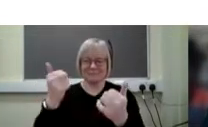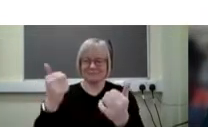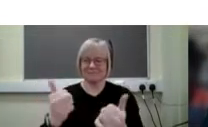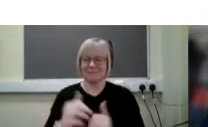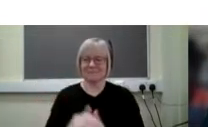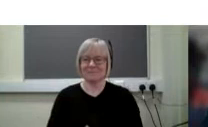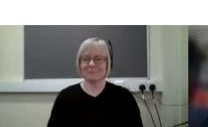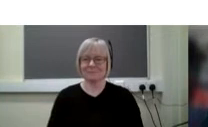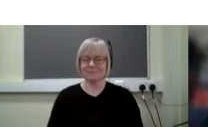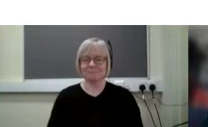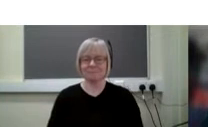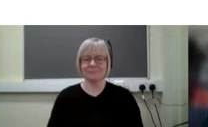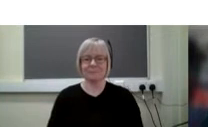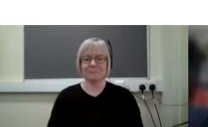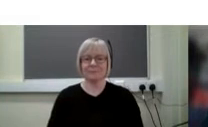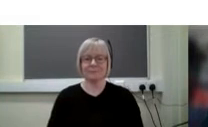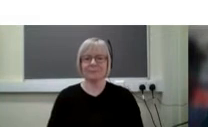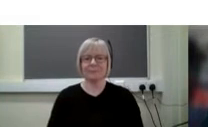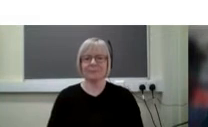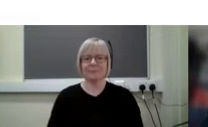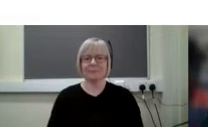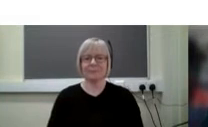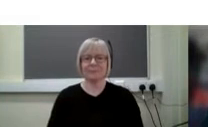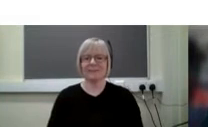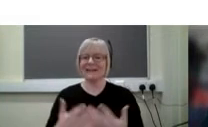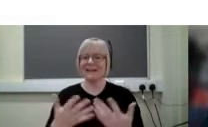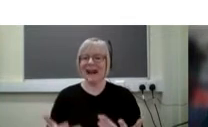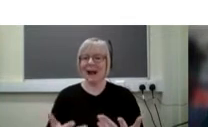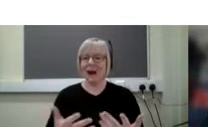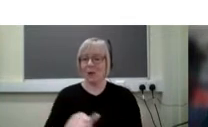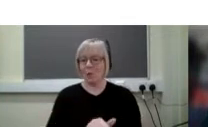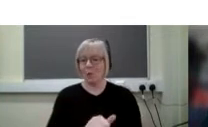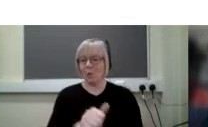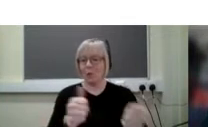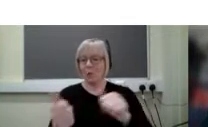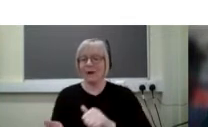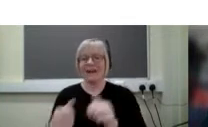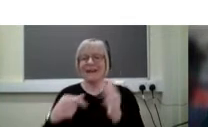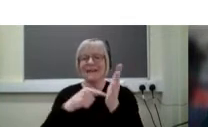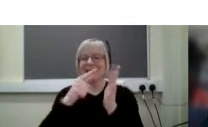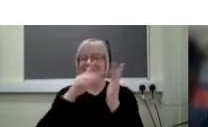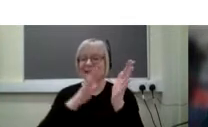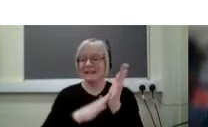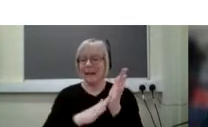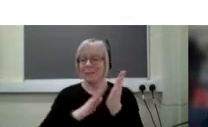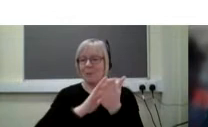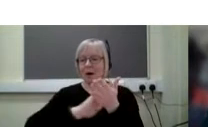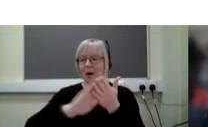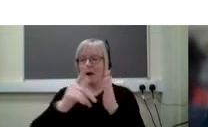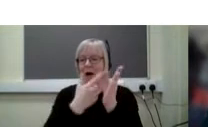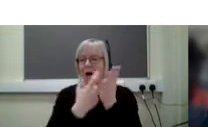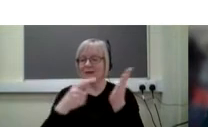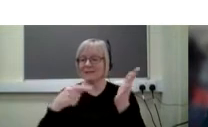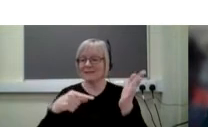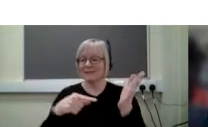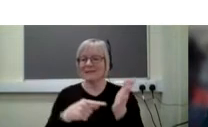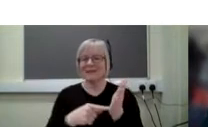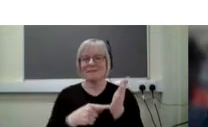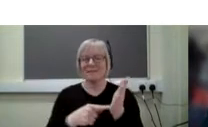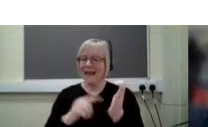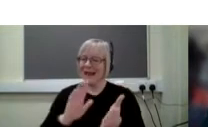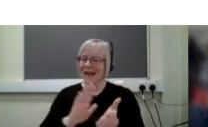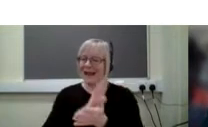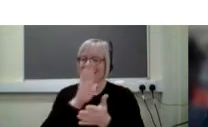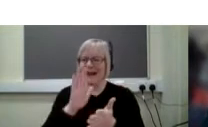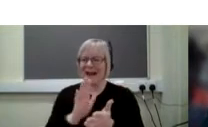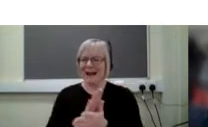the 3 presentations. Okay, so over to our colleague Tim Hart, who we're very glad to say is a colleague